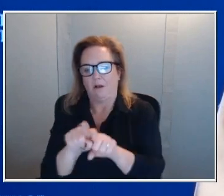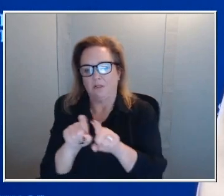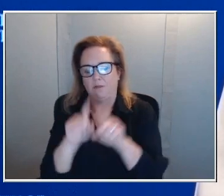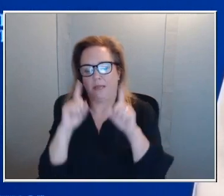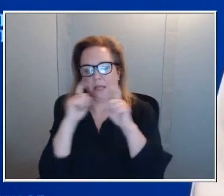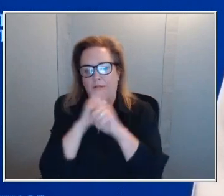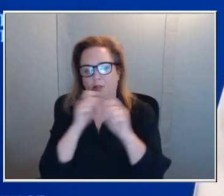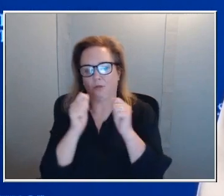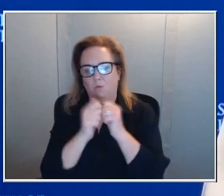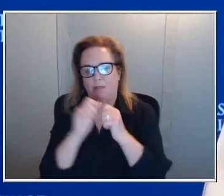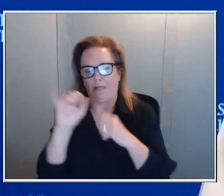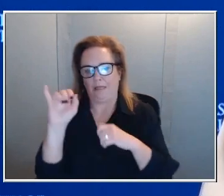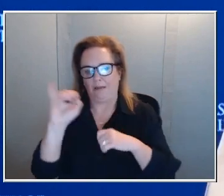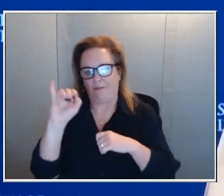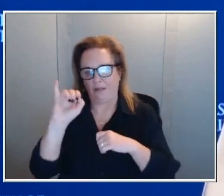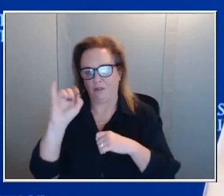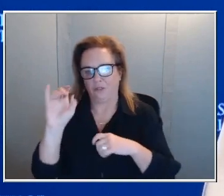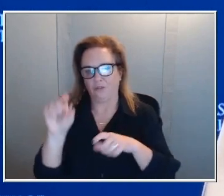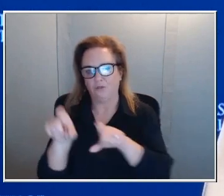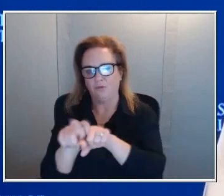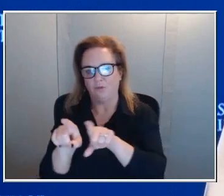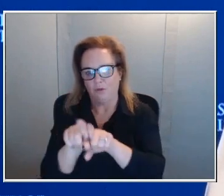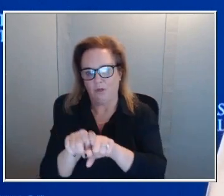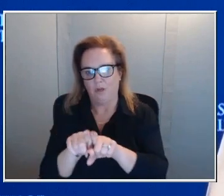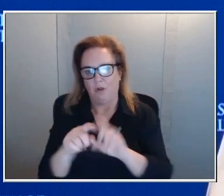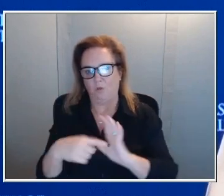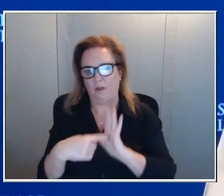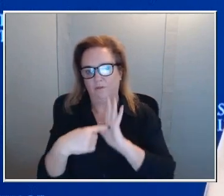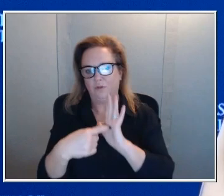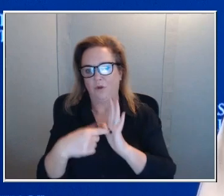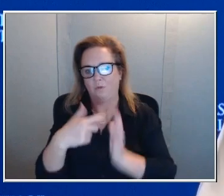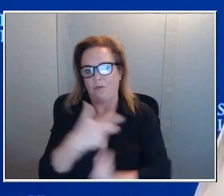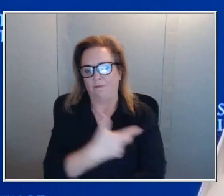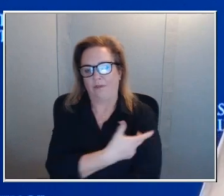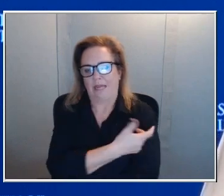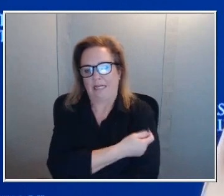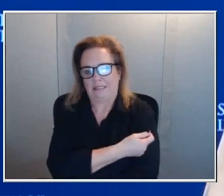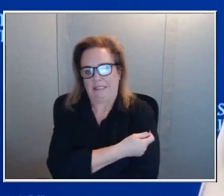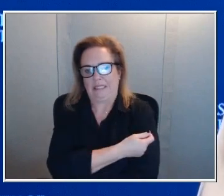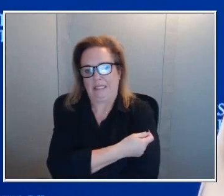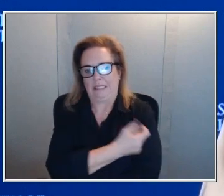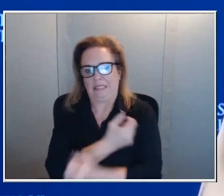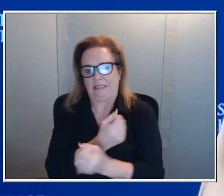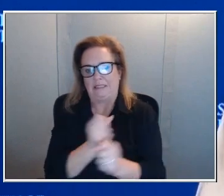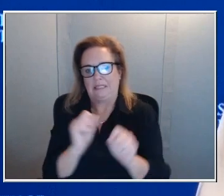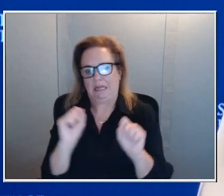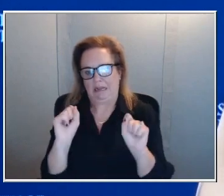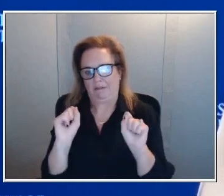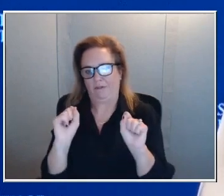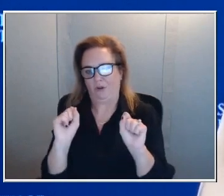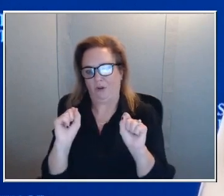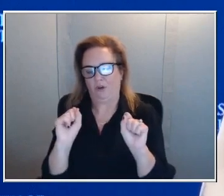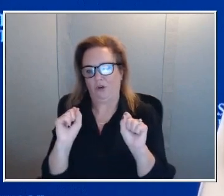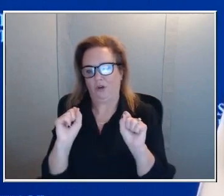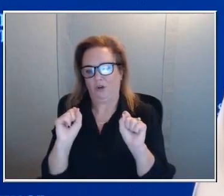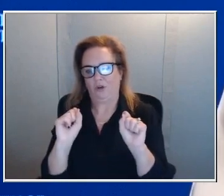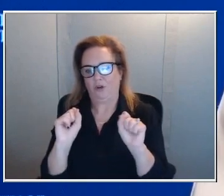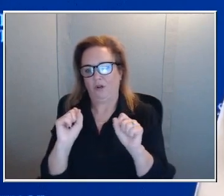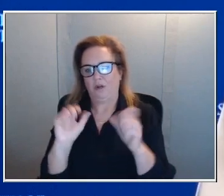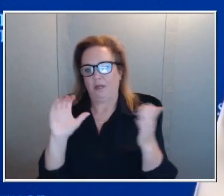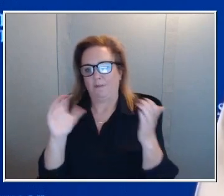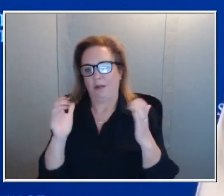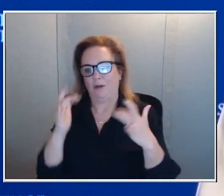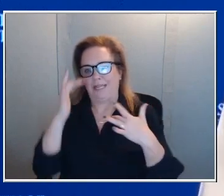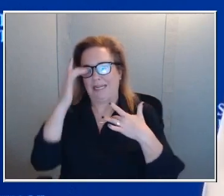with the infection itself. And what we have shown is that the vaccine is far, far safer in getting than the infection.